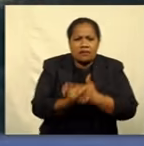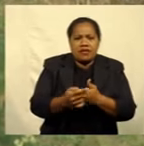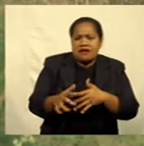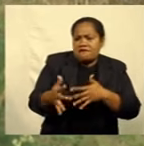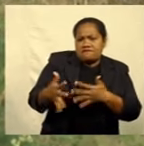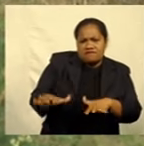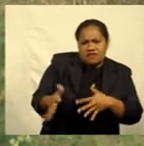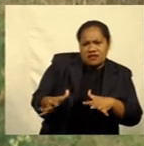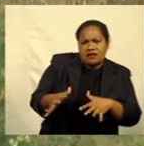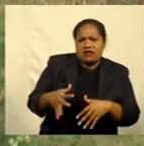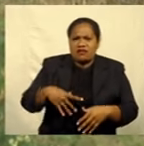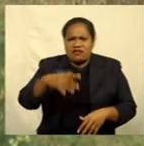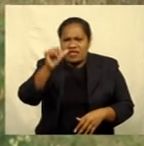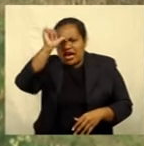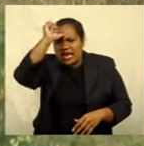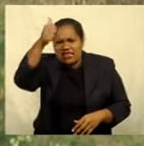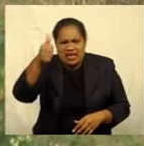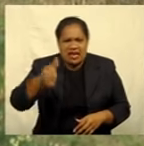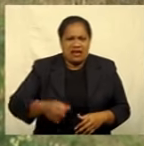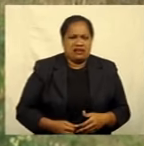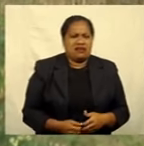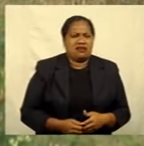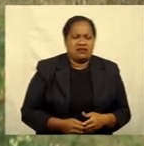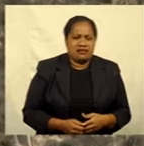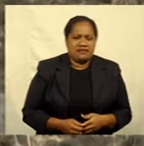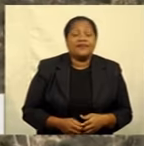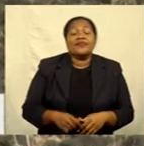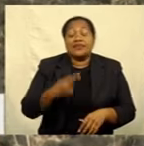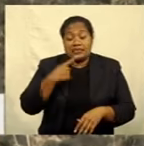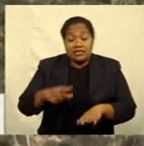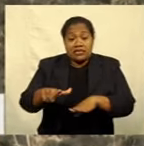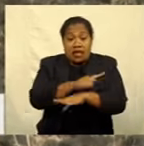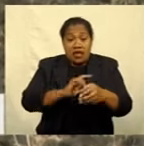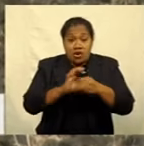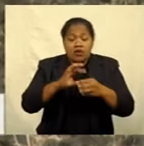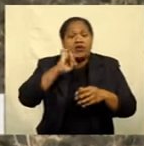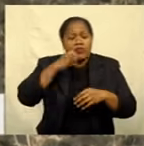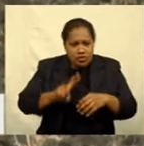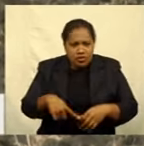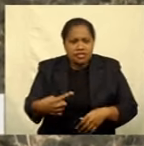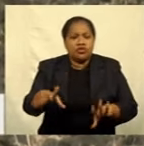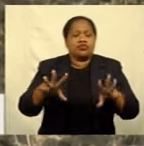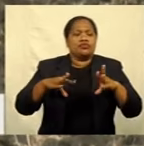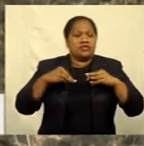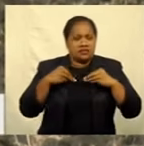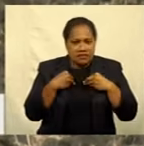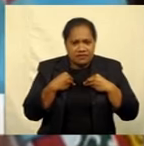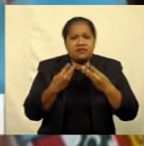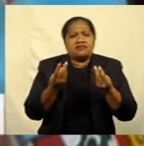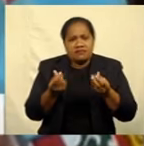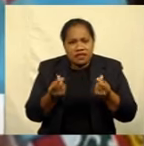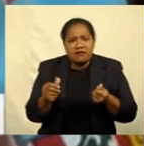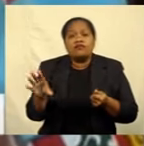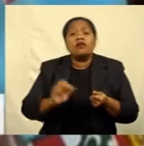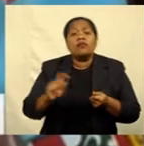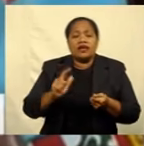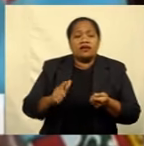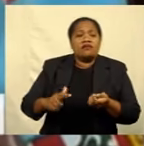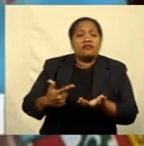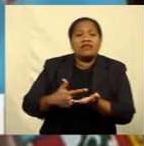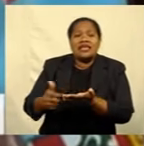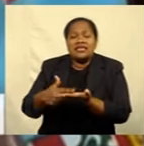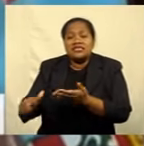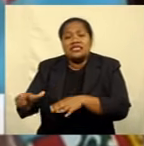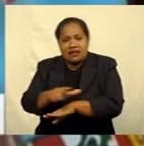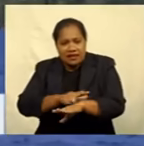Kaindia. Mbaini Morama says landowners will continue to receive market and equal returns from their leased land. And all he has advocated